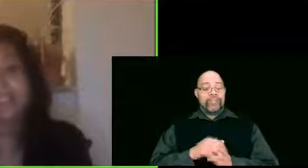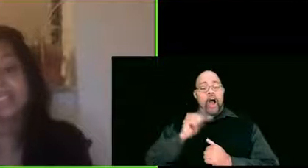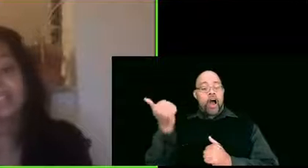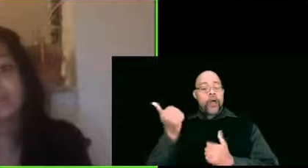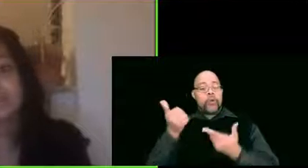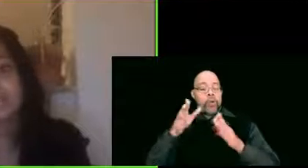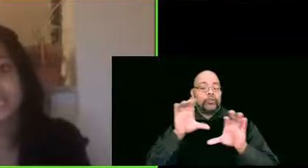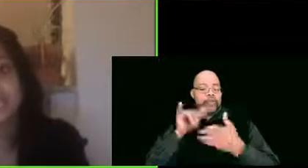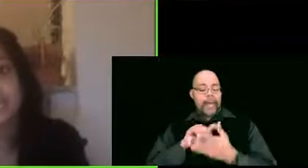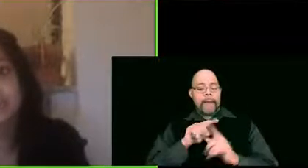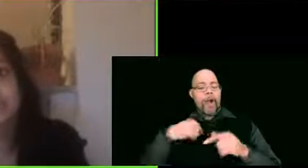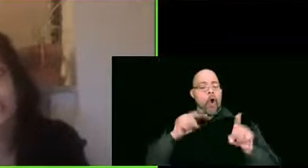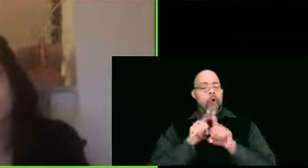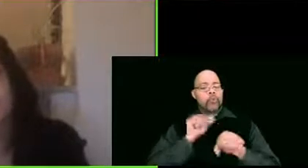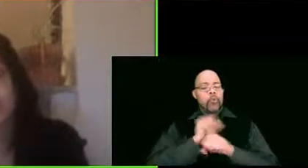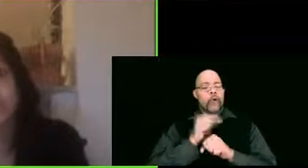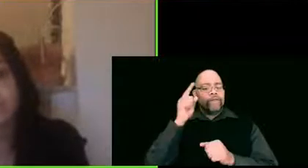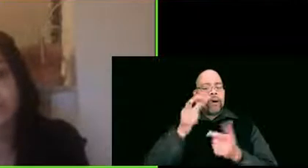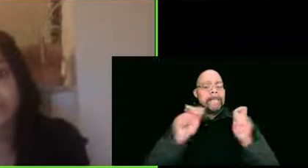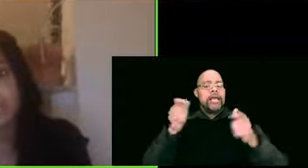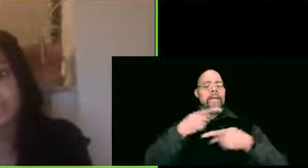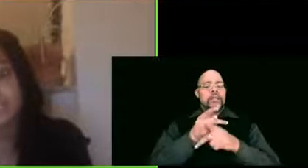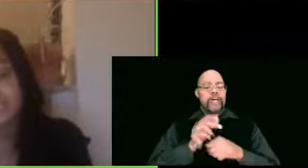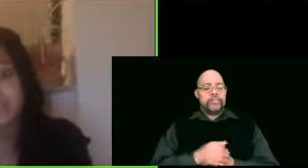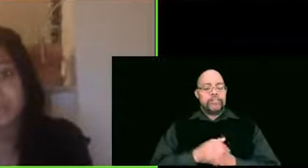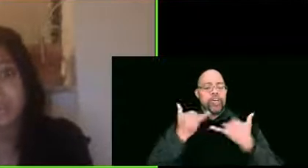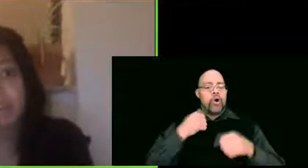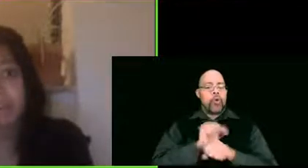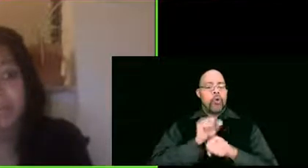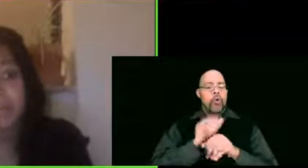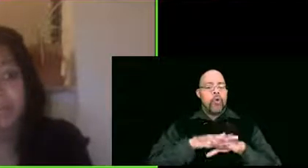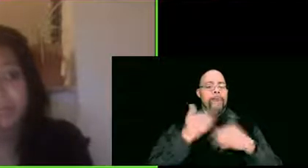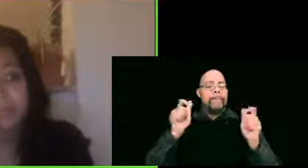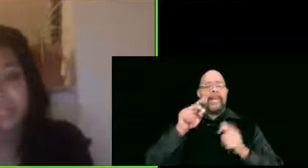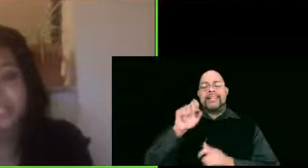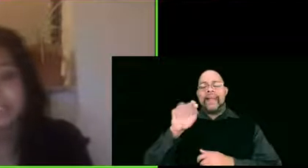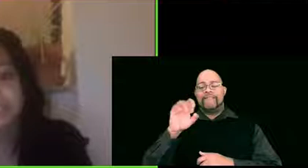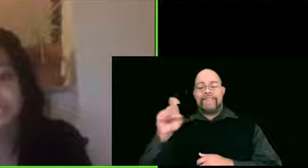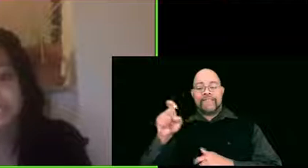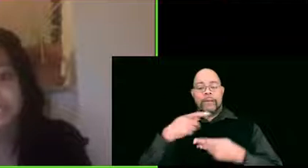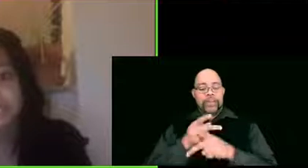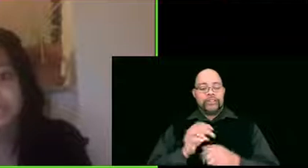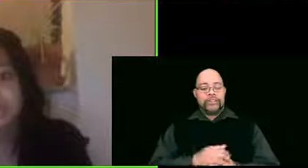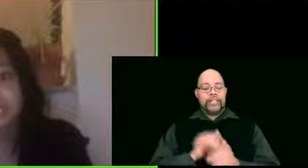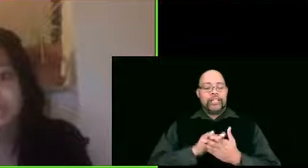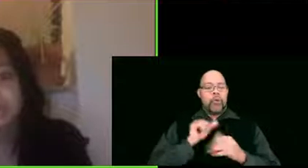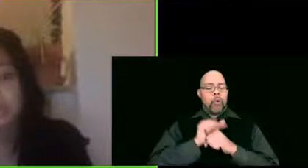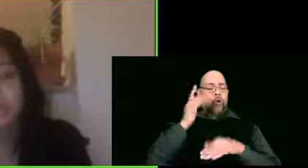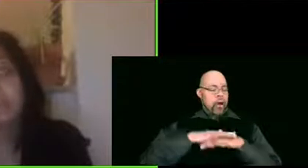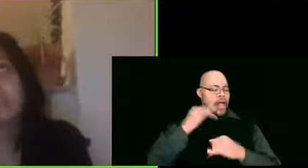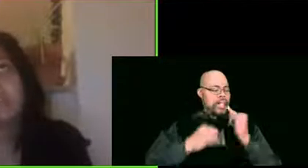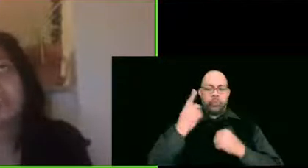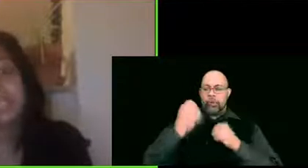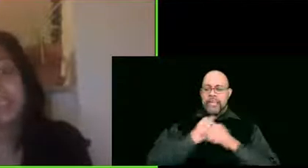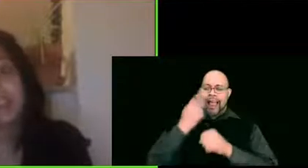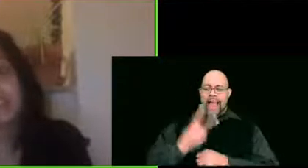So that's another way of doing things. But I also work for bigger productions. So I'm currently working on a big Netflix production, which I've been